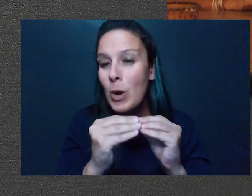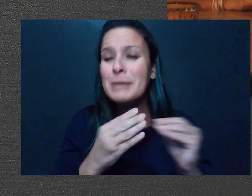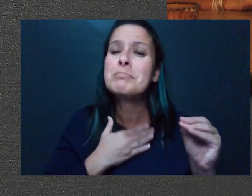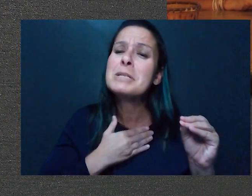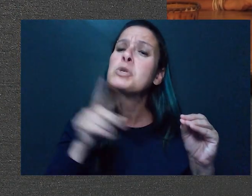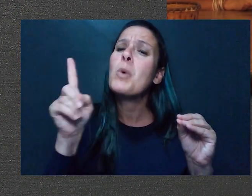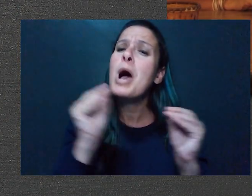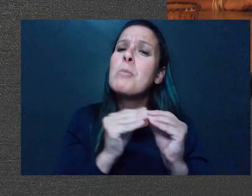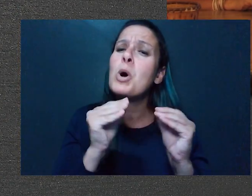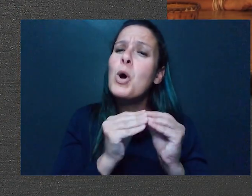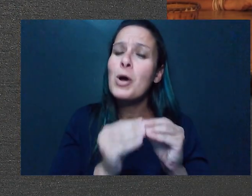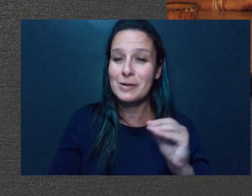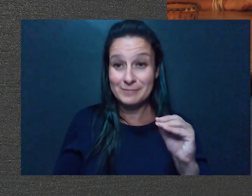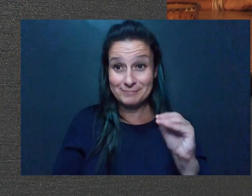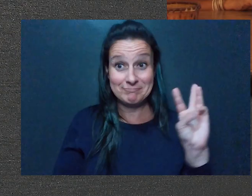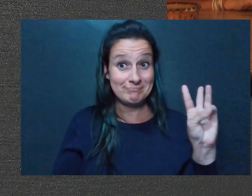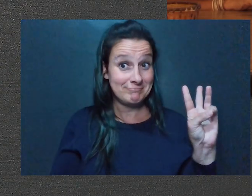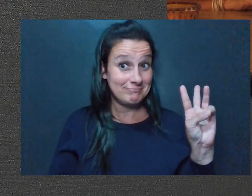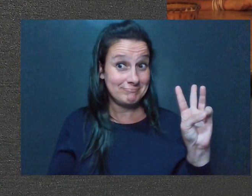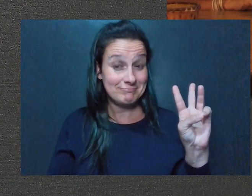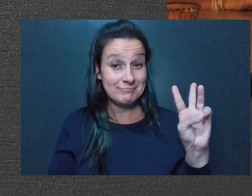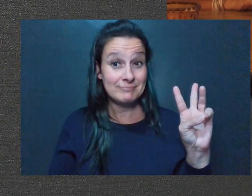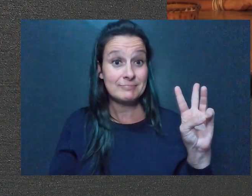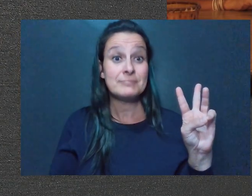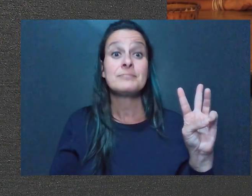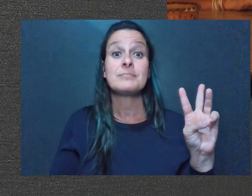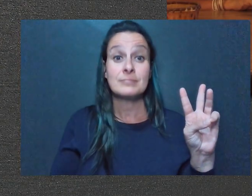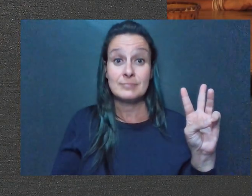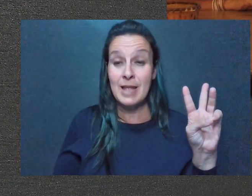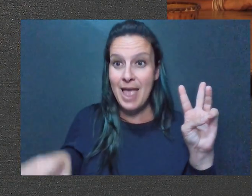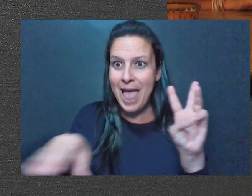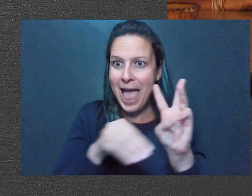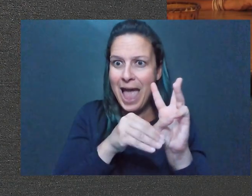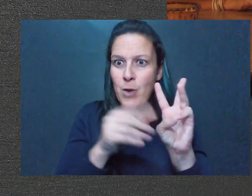please. So let's add one more.